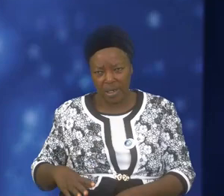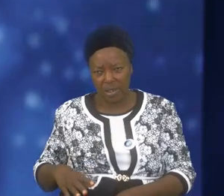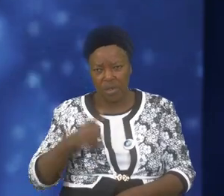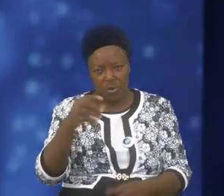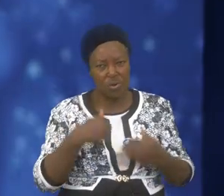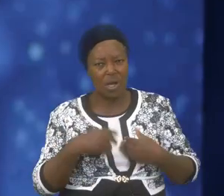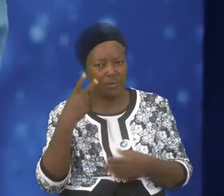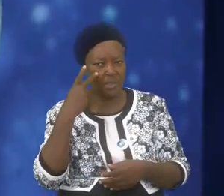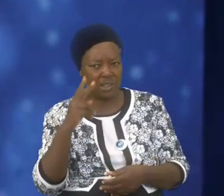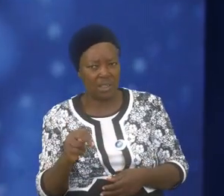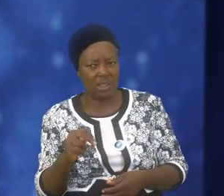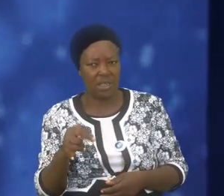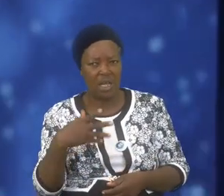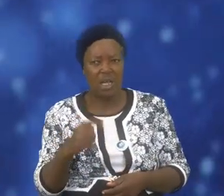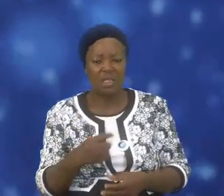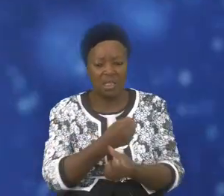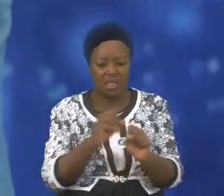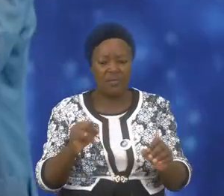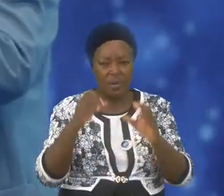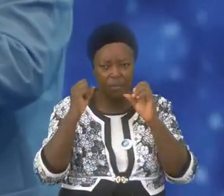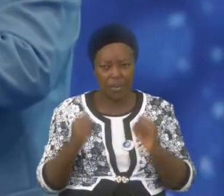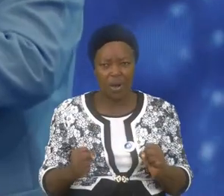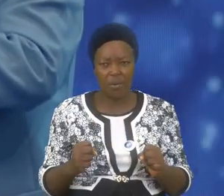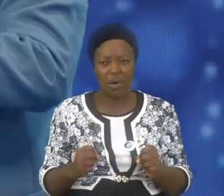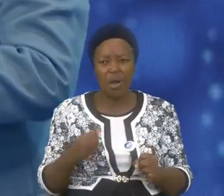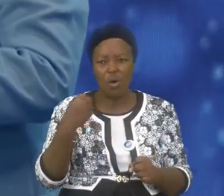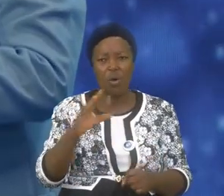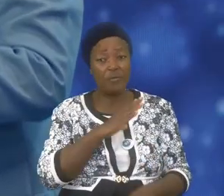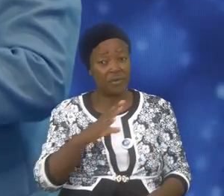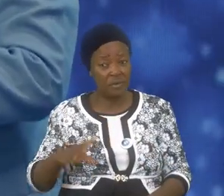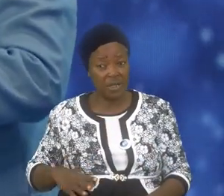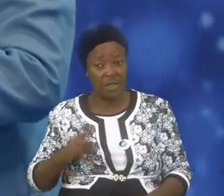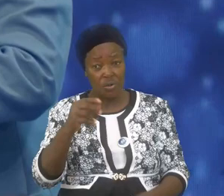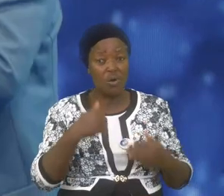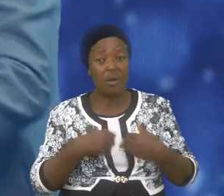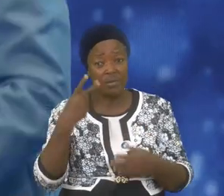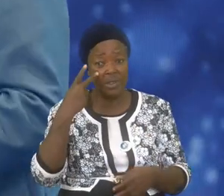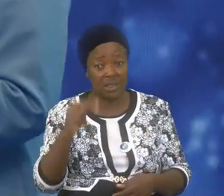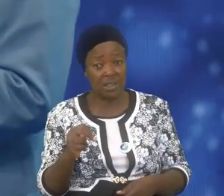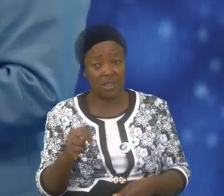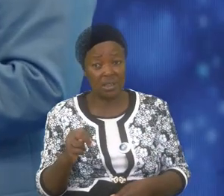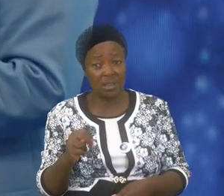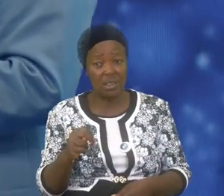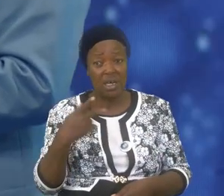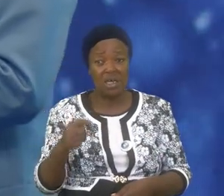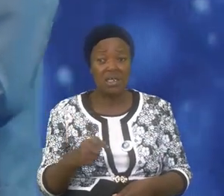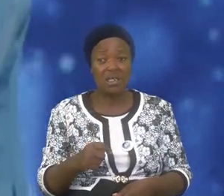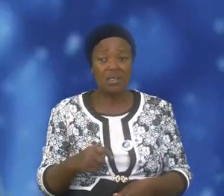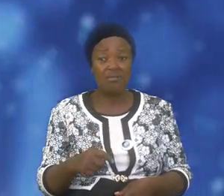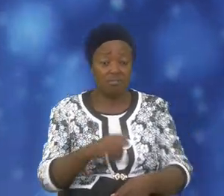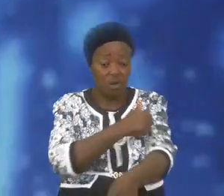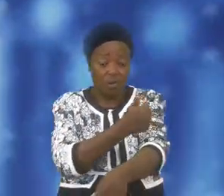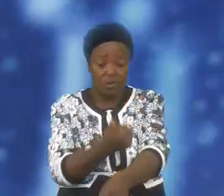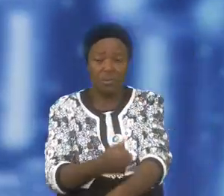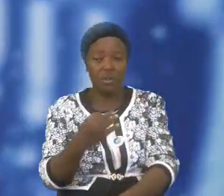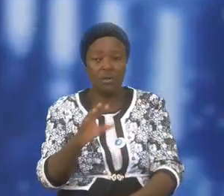of Christ. You have seen the dominion of Christ, the everlasting kingdom of Christ.